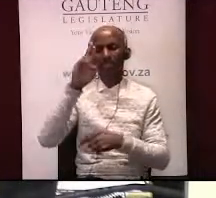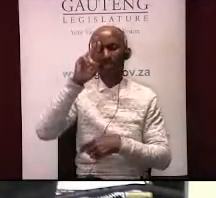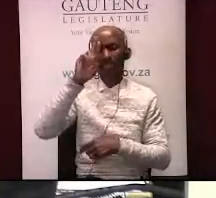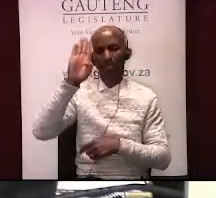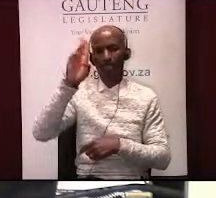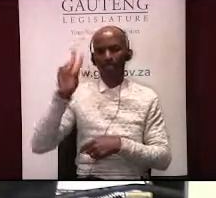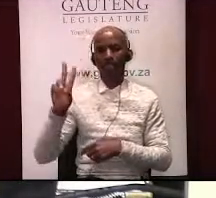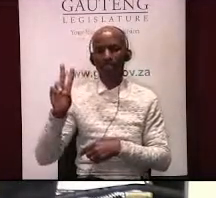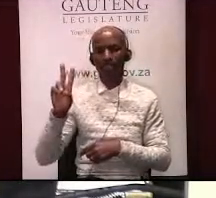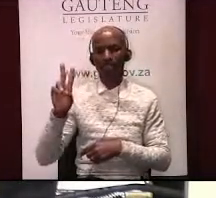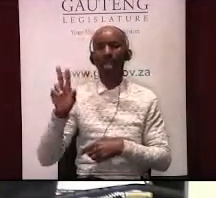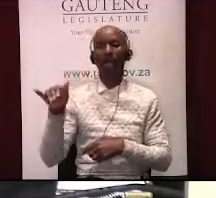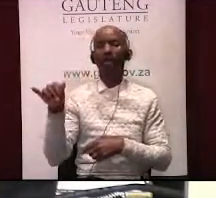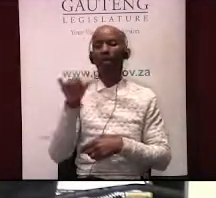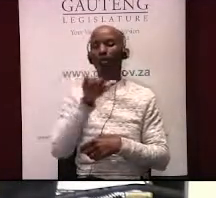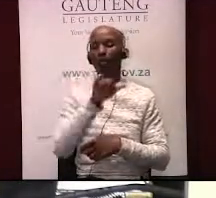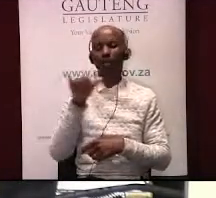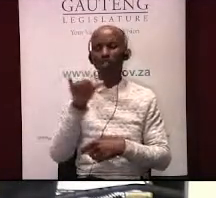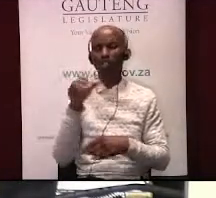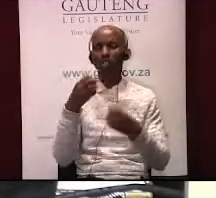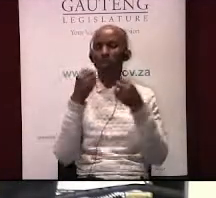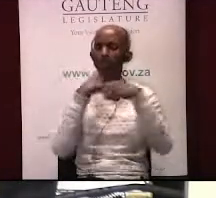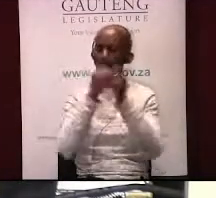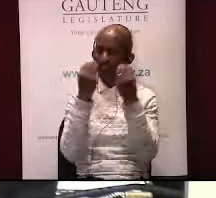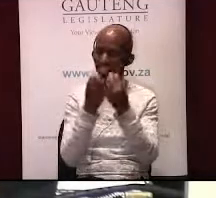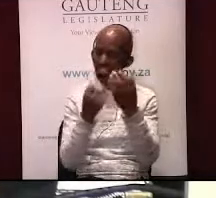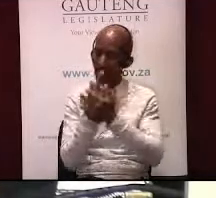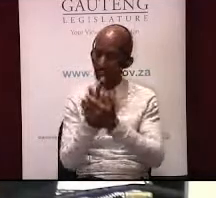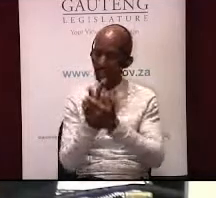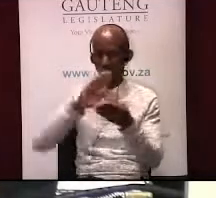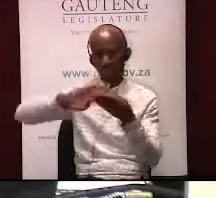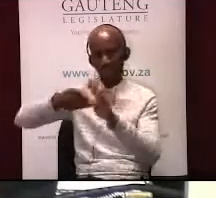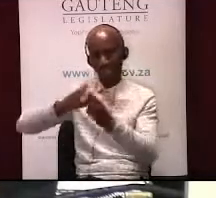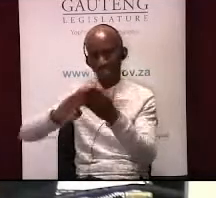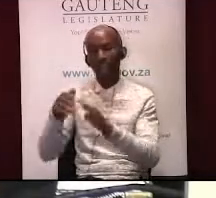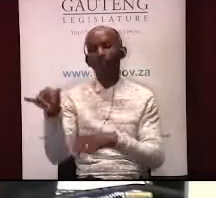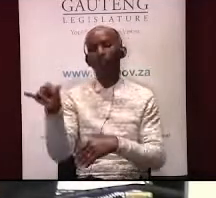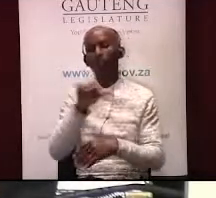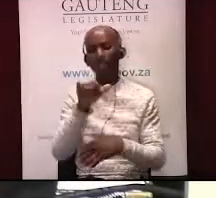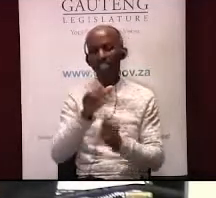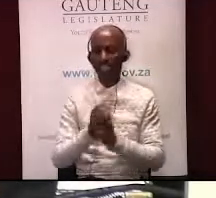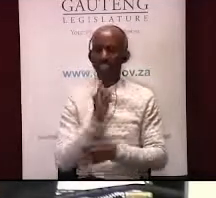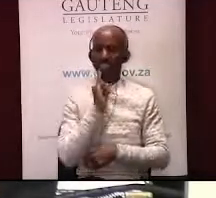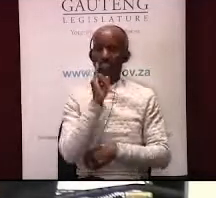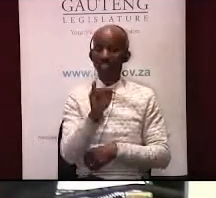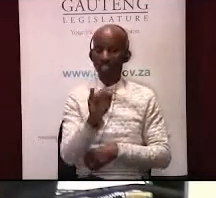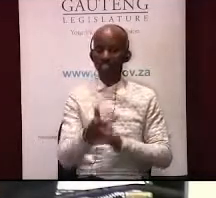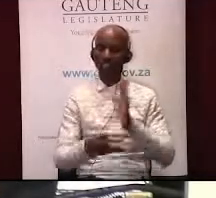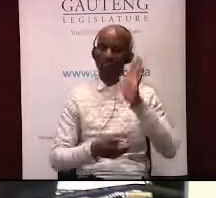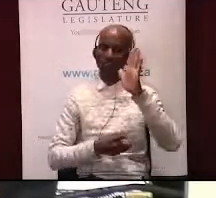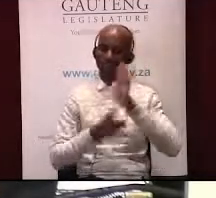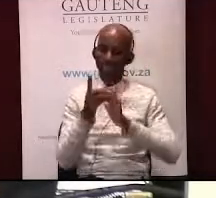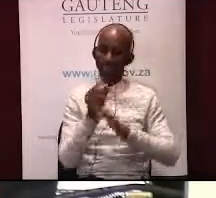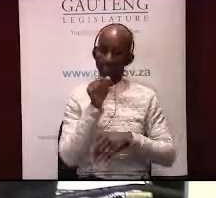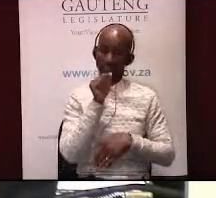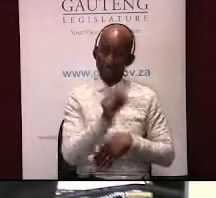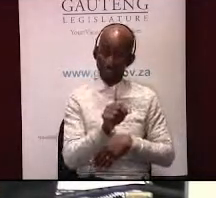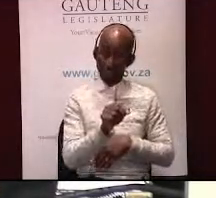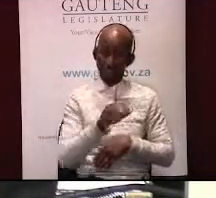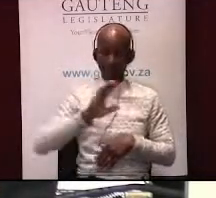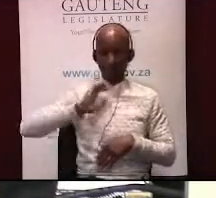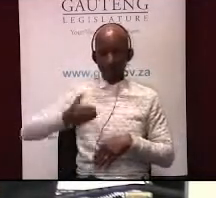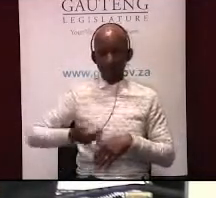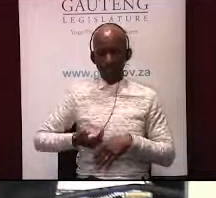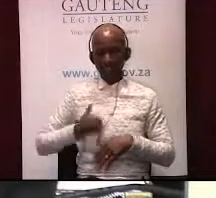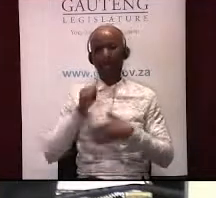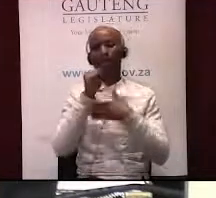violence, which is engulfing our society, which is a very sad development during this Women's